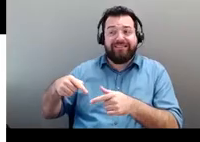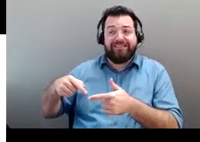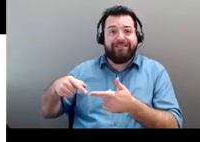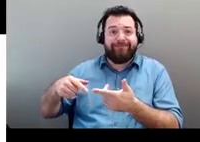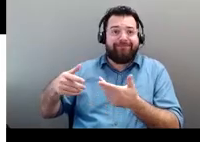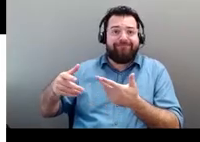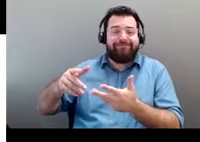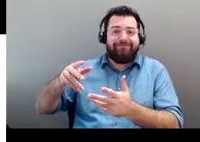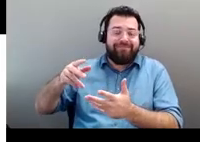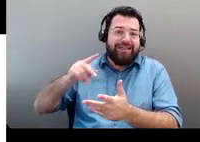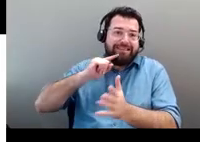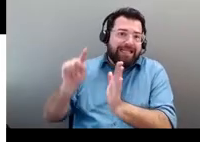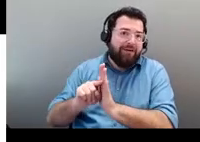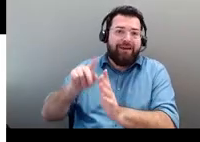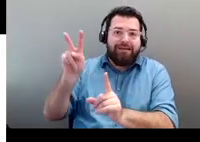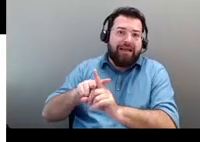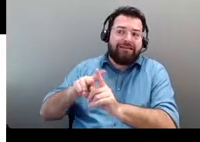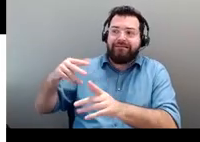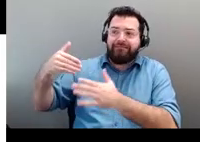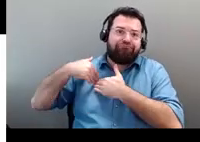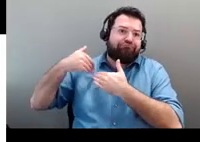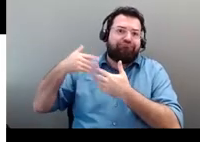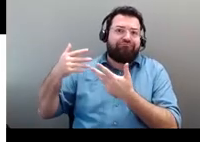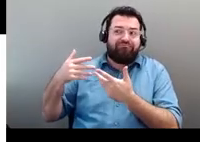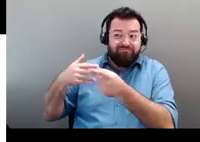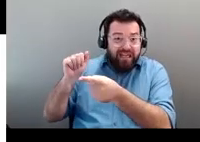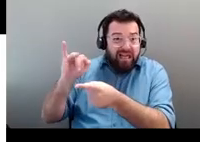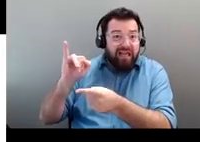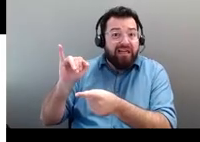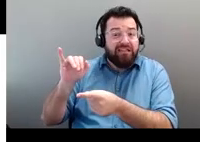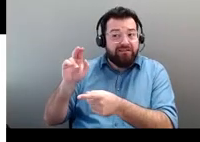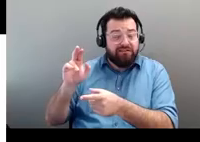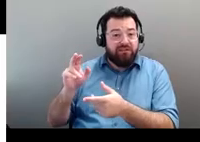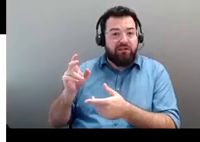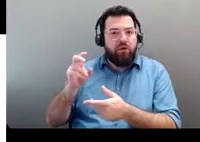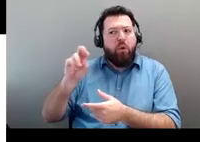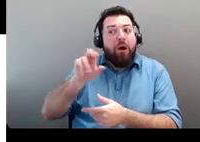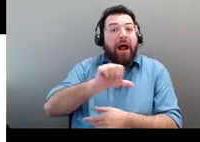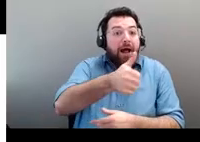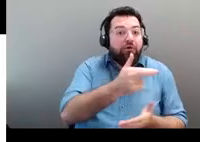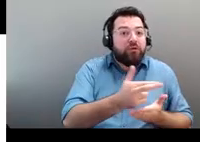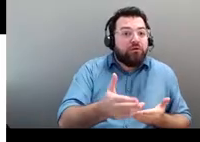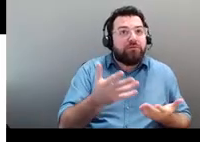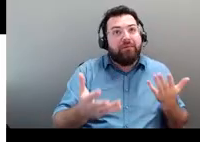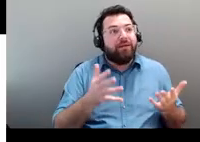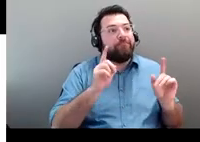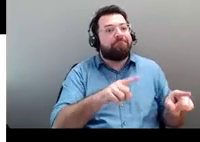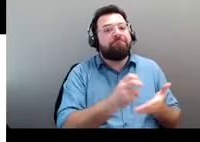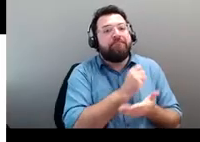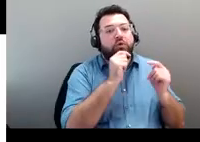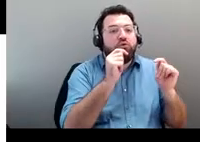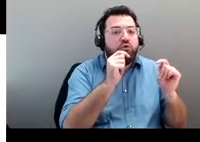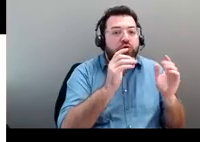this homework assignment, whatever it is? Would other resources be helpful, such as tutoring, such as reaching